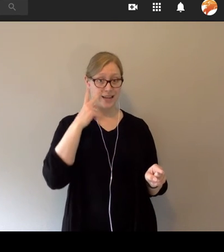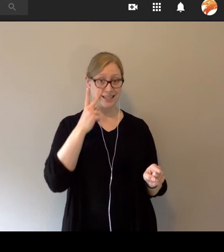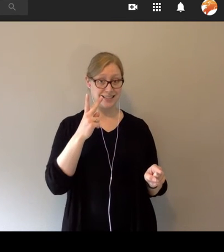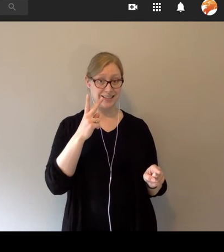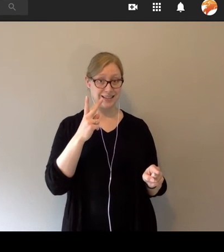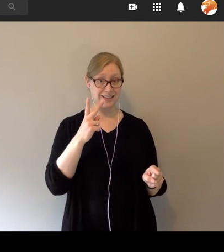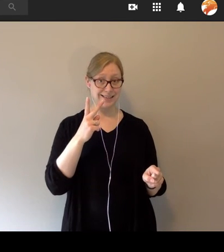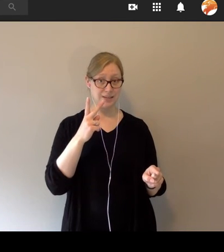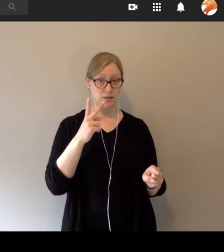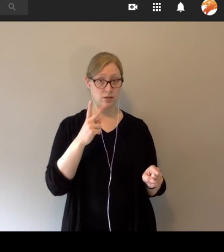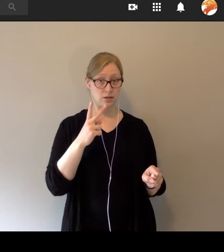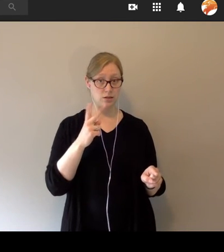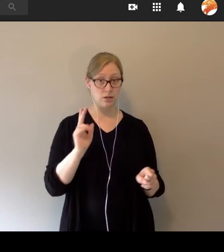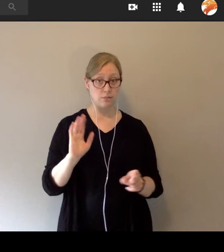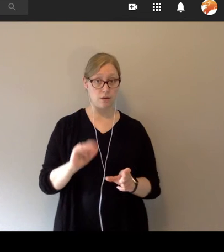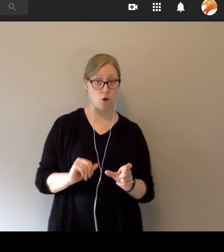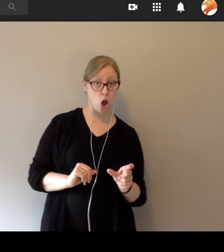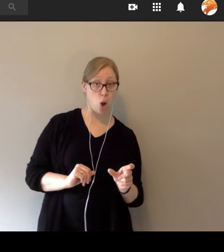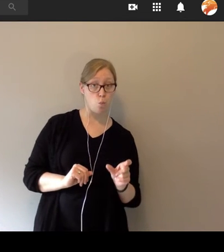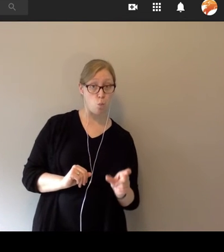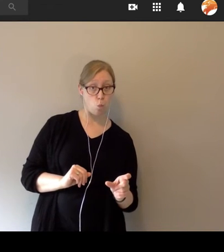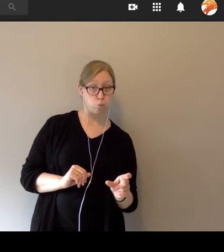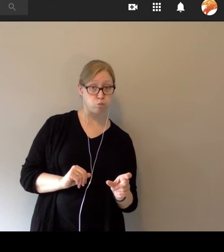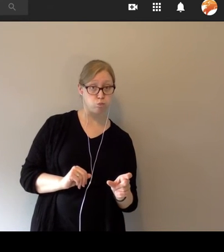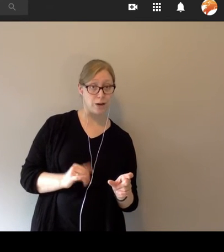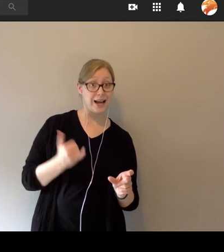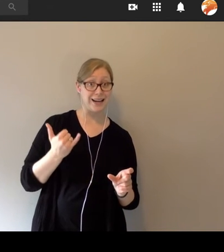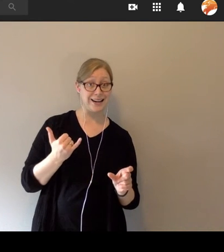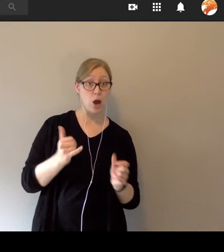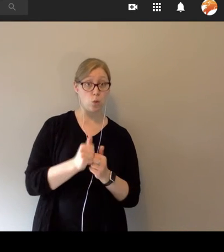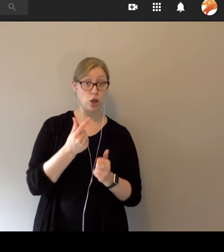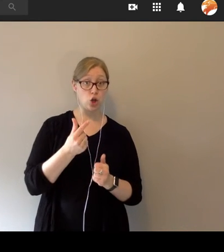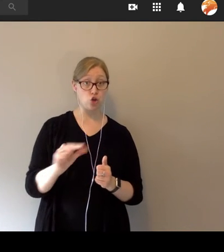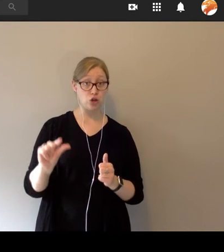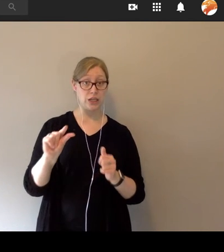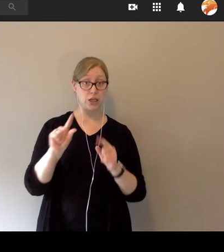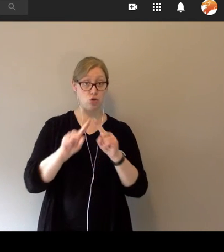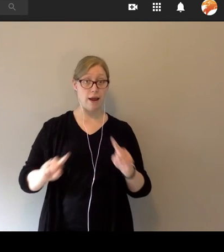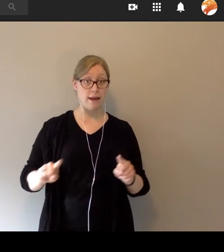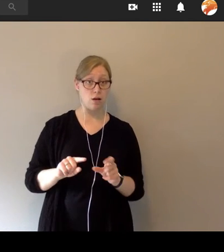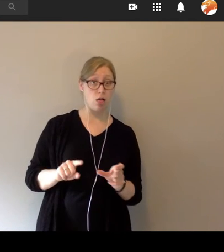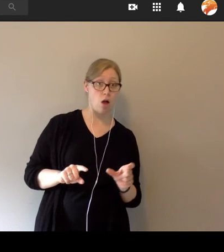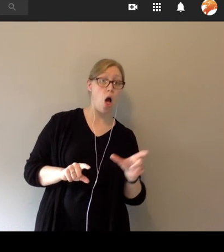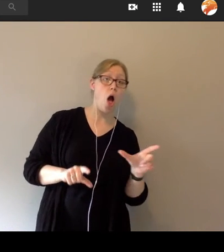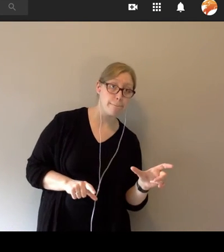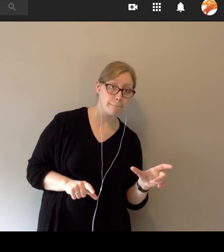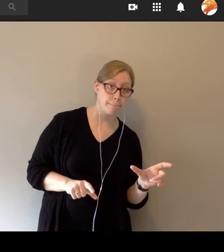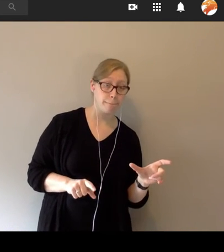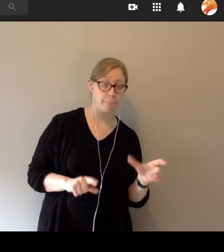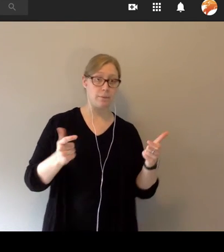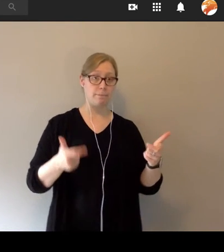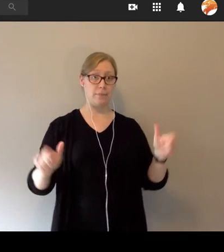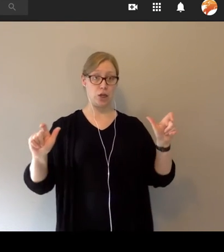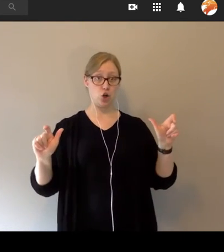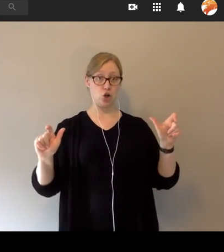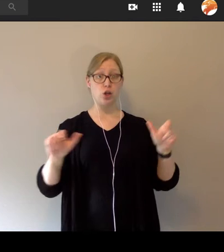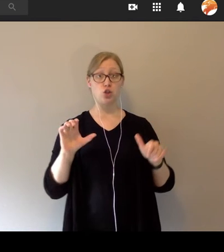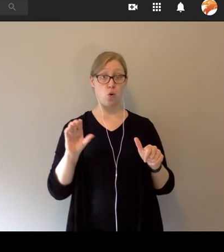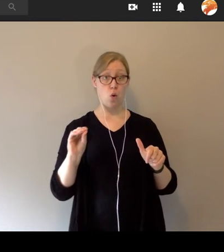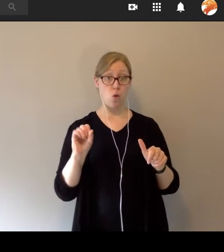it was this long, and now in the green triangle it is much longer. So the cosine is getting larger.